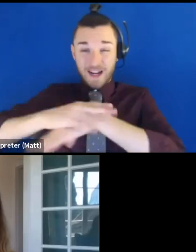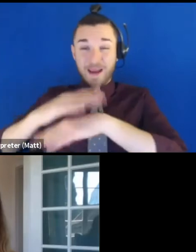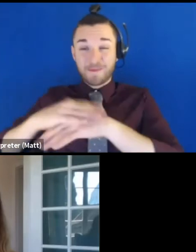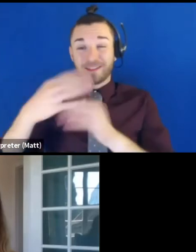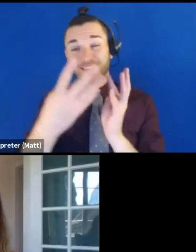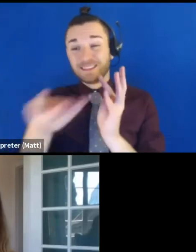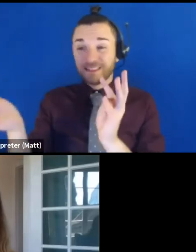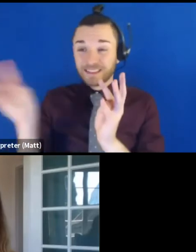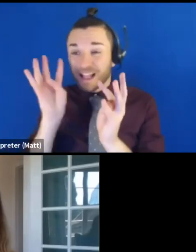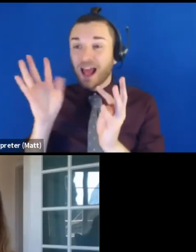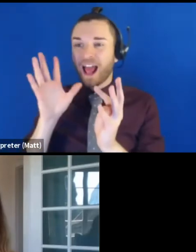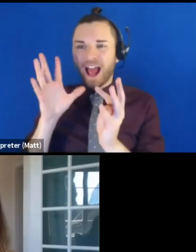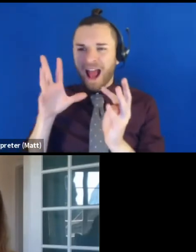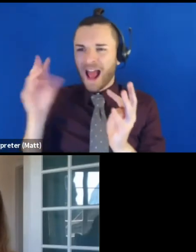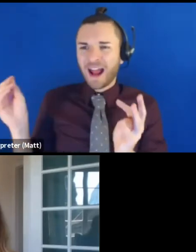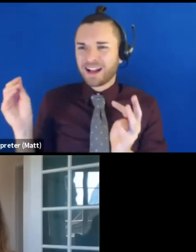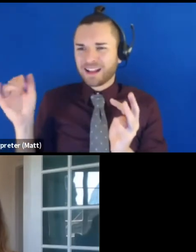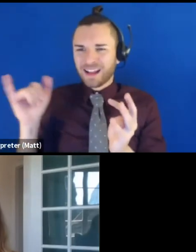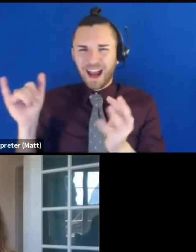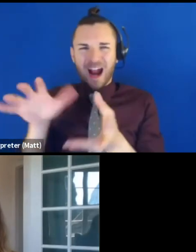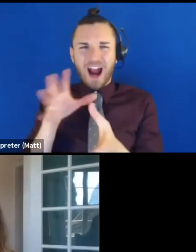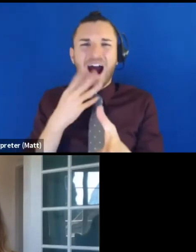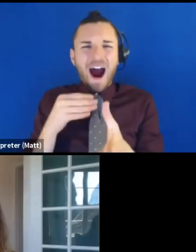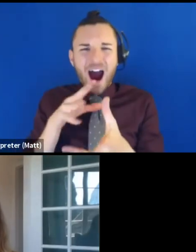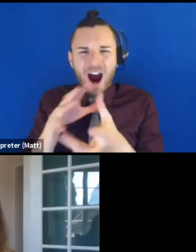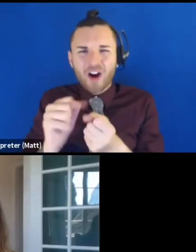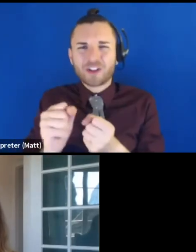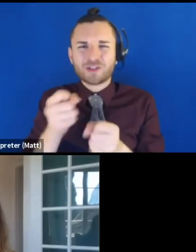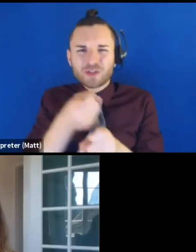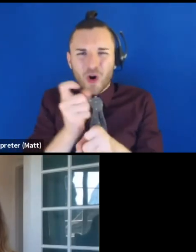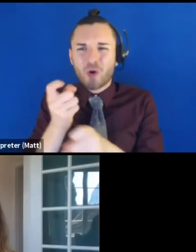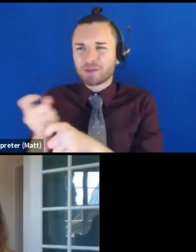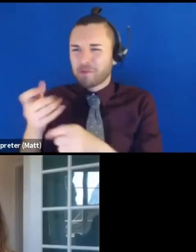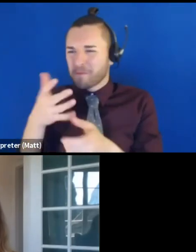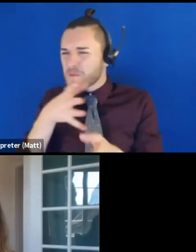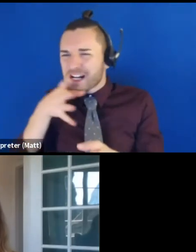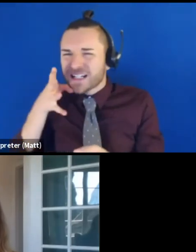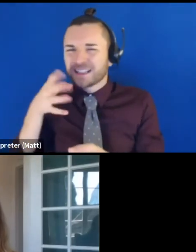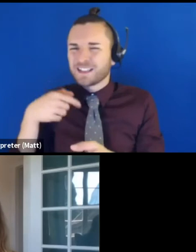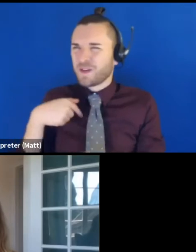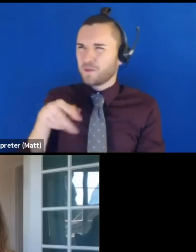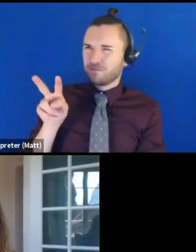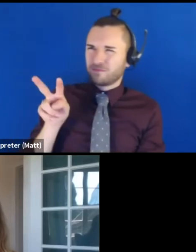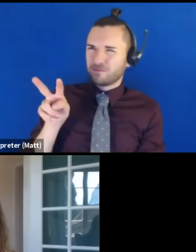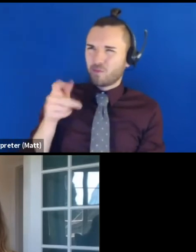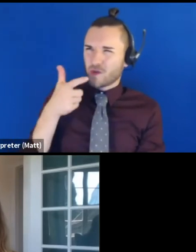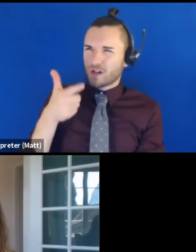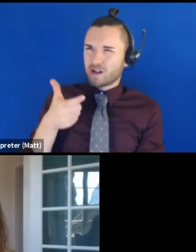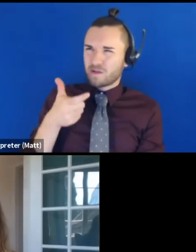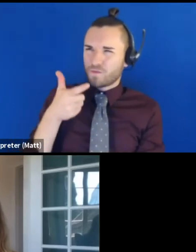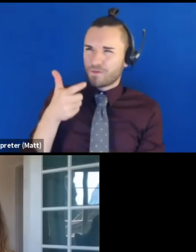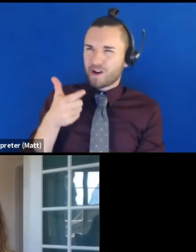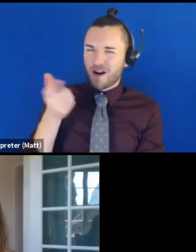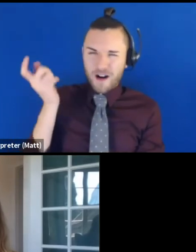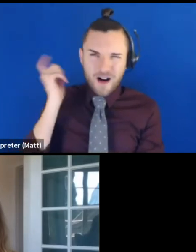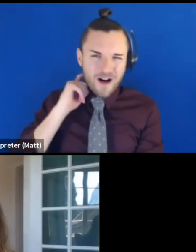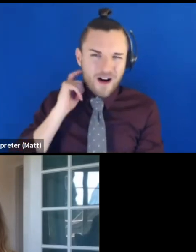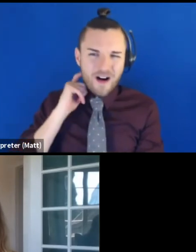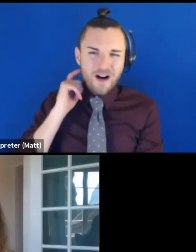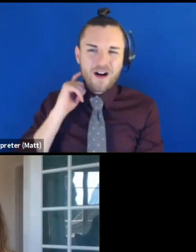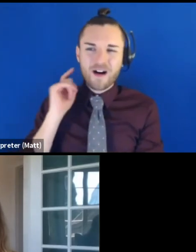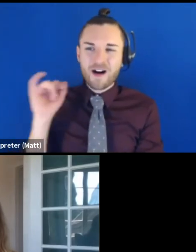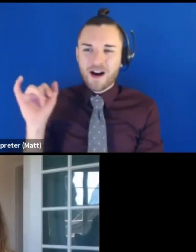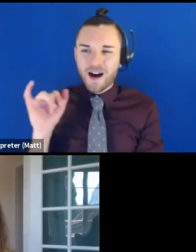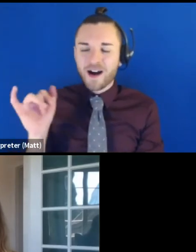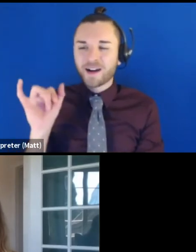their face. They're making these weird Holocaust jokes. It's very unsettling. And I was watching it and they're, you know, they're sort of in the